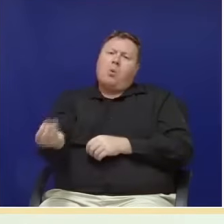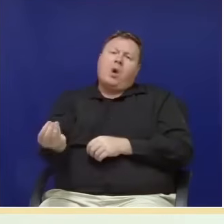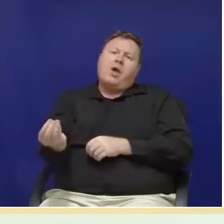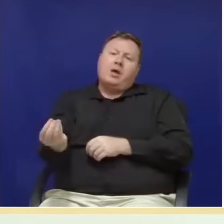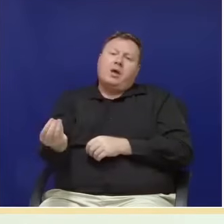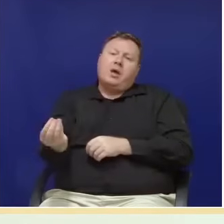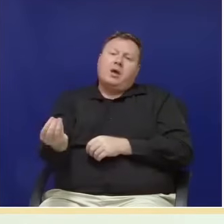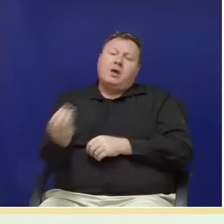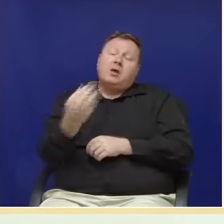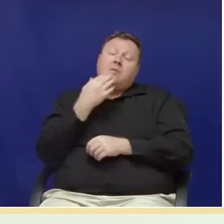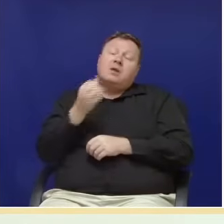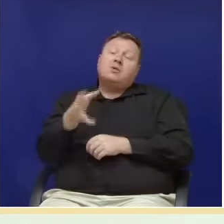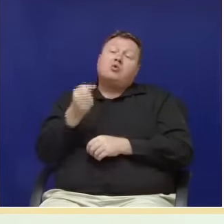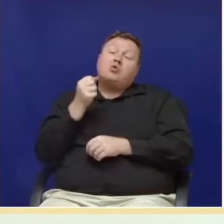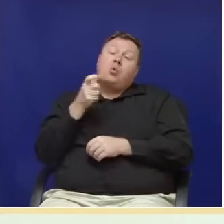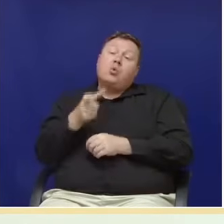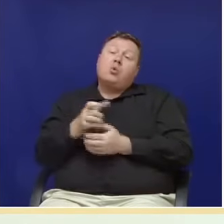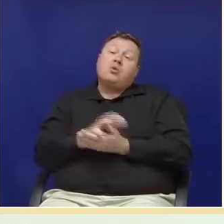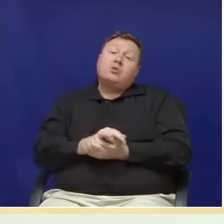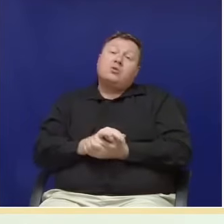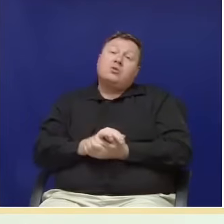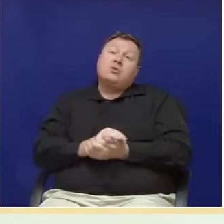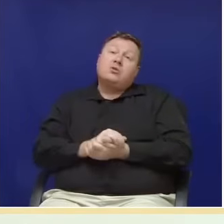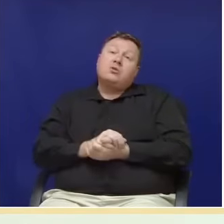Please withdraw those words.